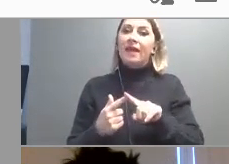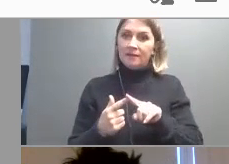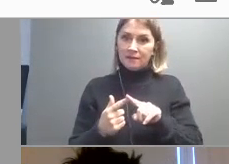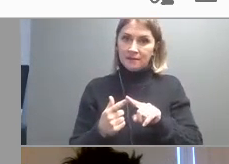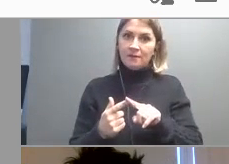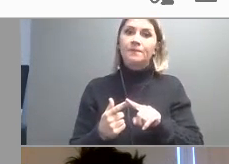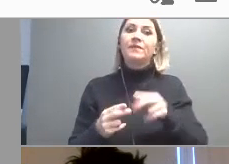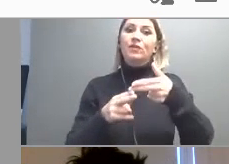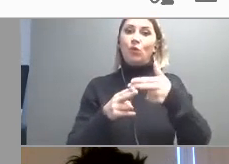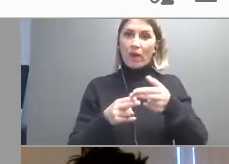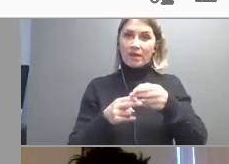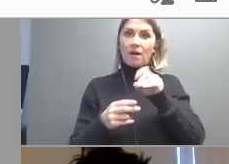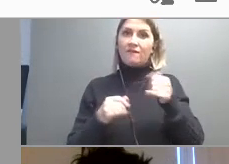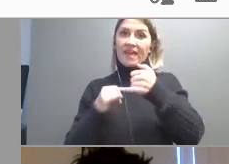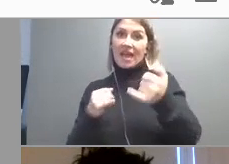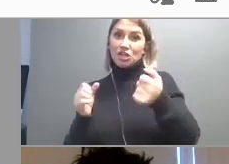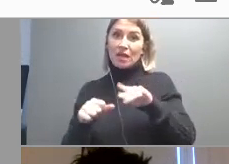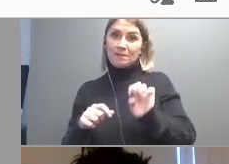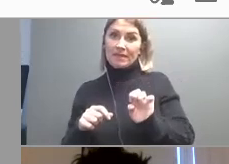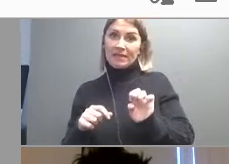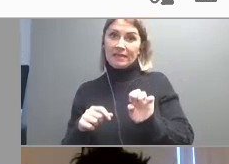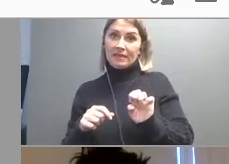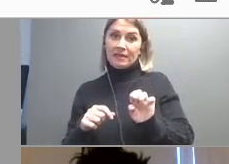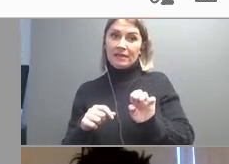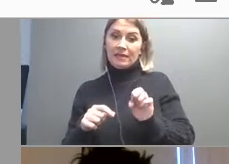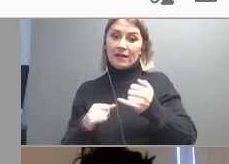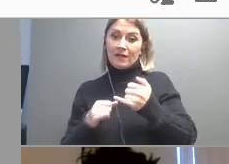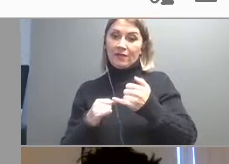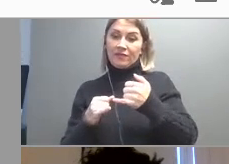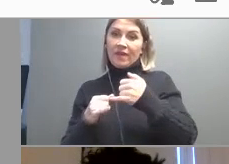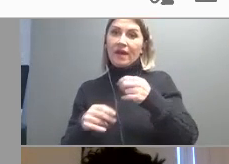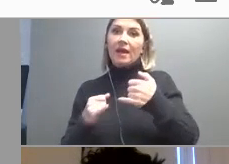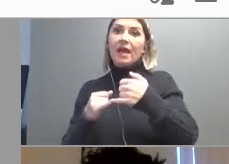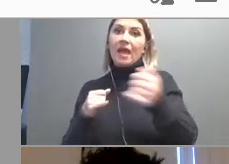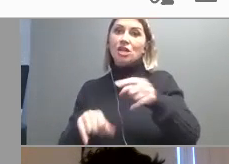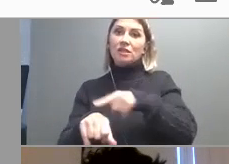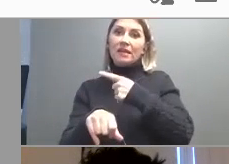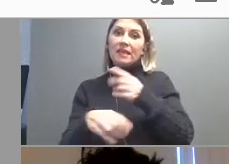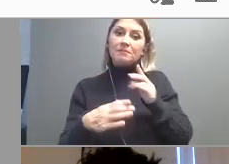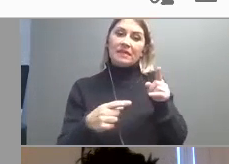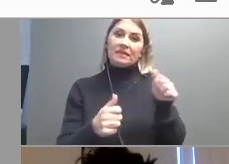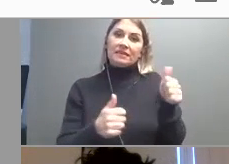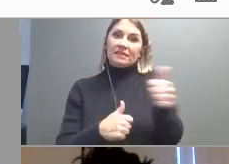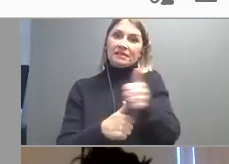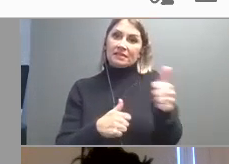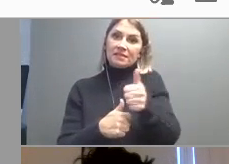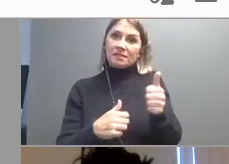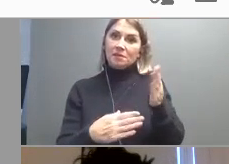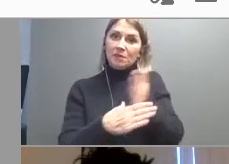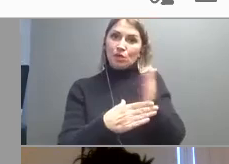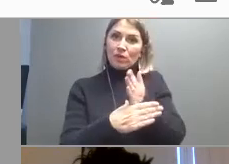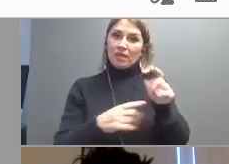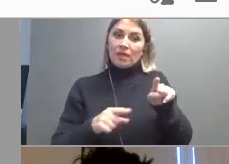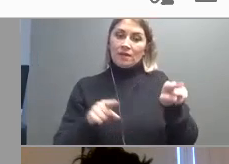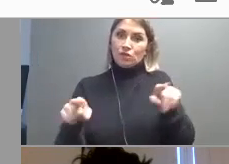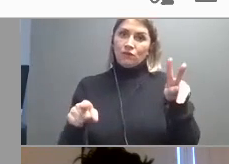the weight of the edge can be the edge length can be the distance between two particular cities. Or we can